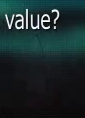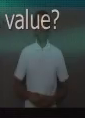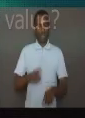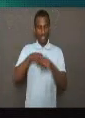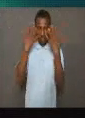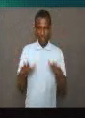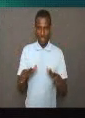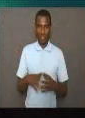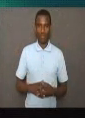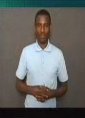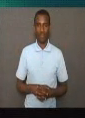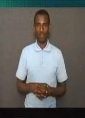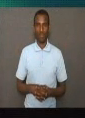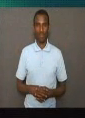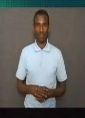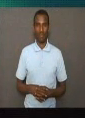Time's up.